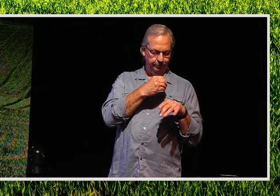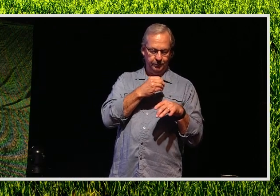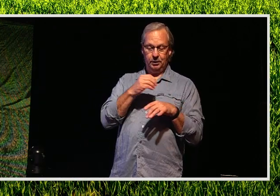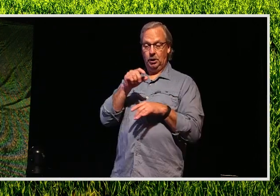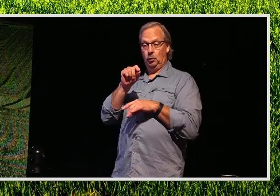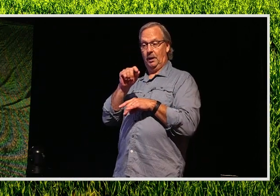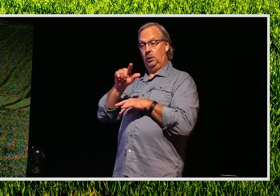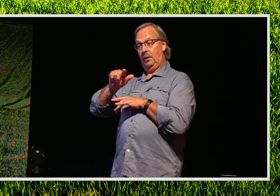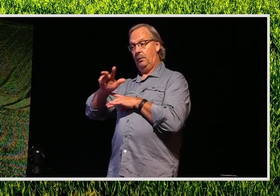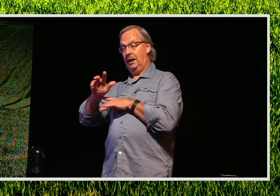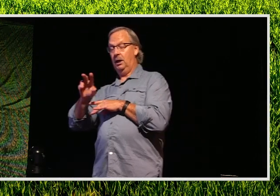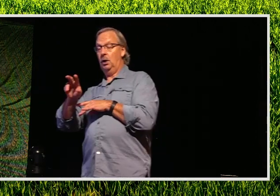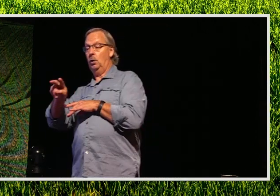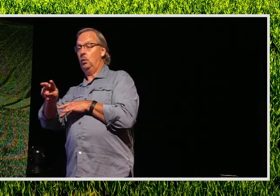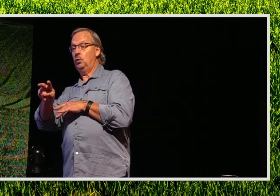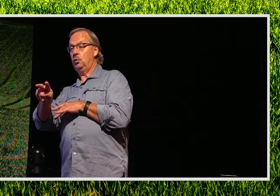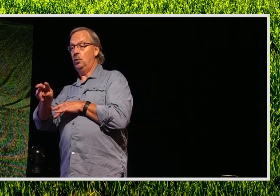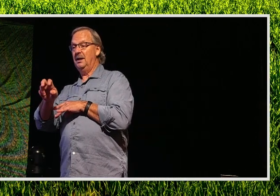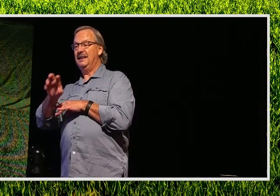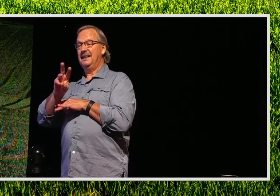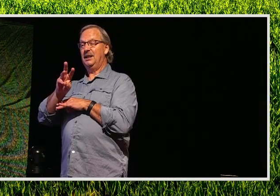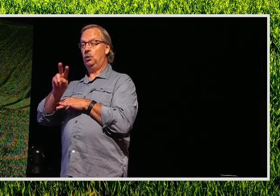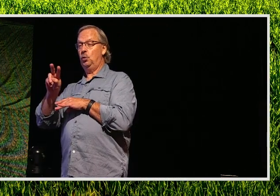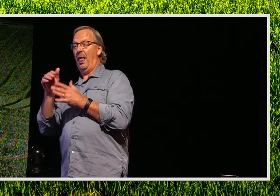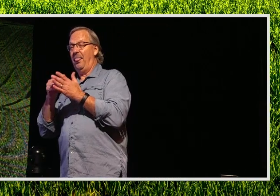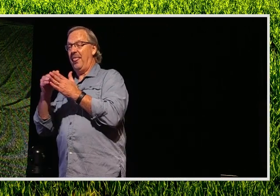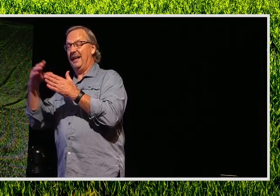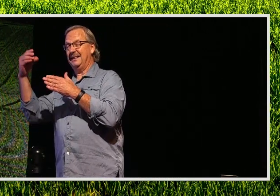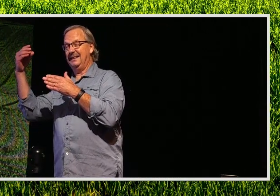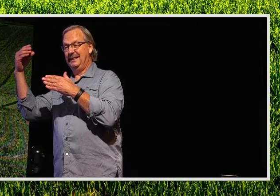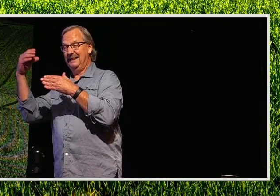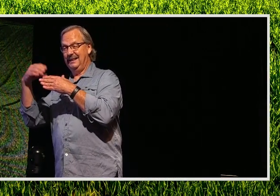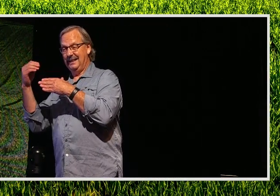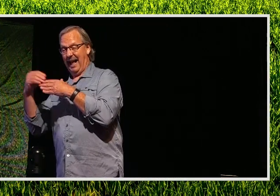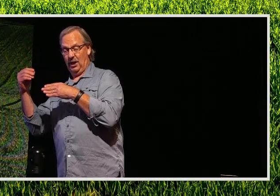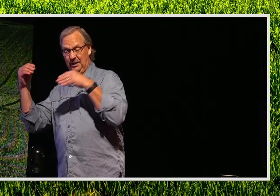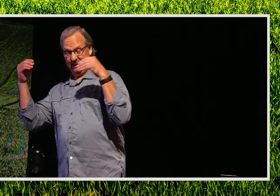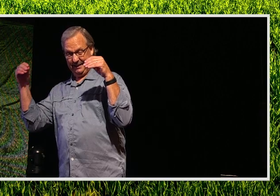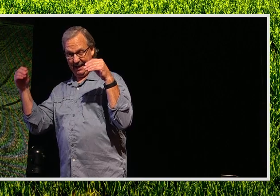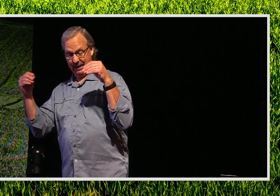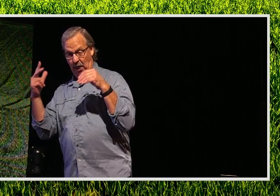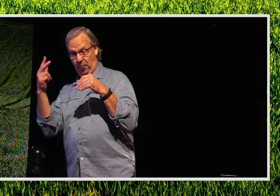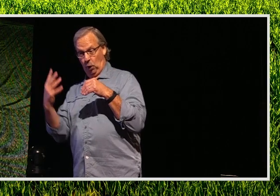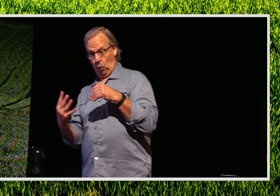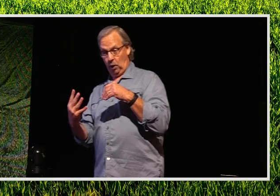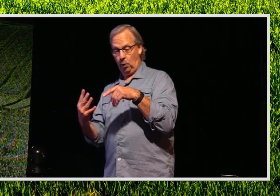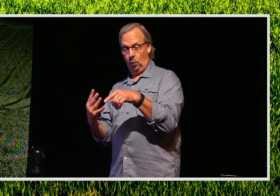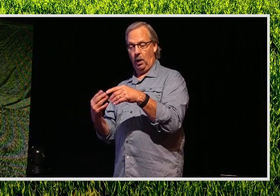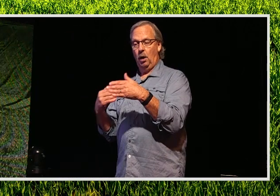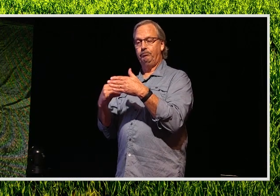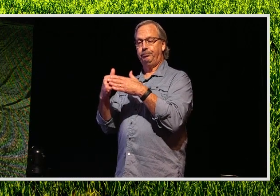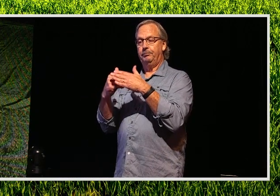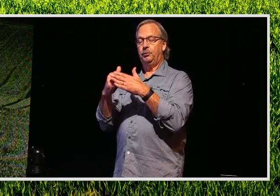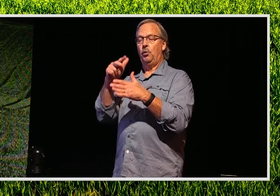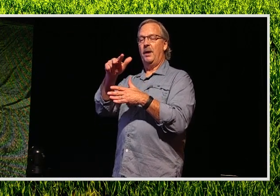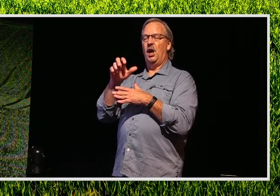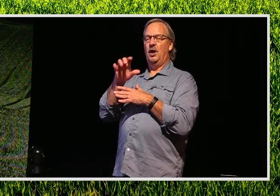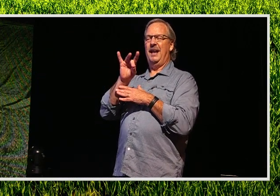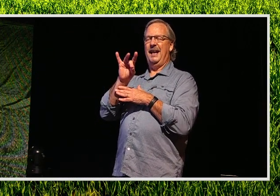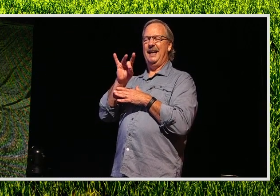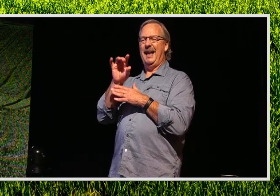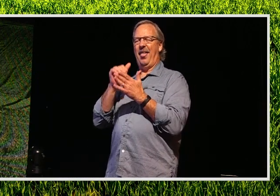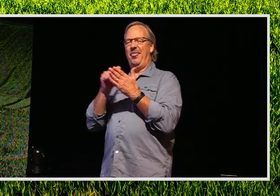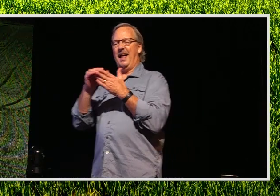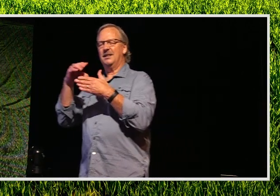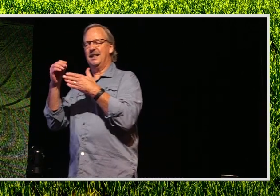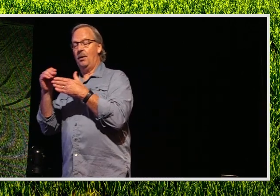had $362,000 in sales, and in this year, just the 3rd quarter alone, we already got to $383,000, and we'll finish off the